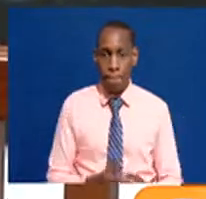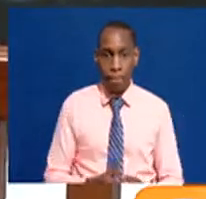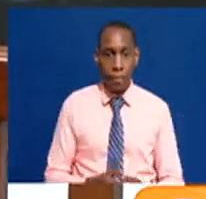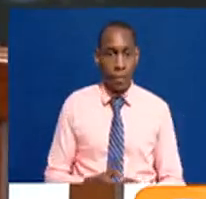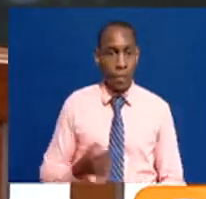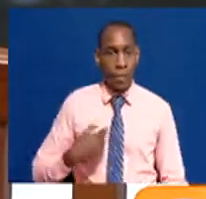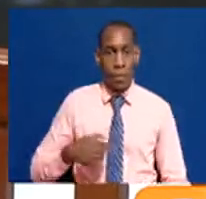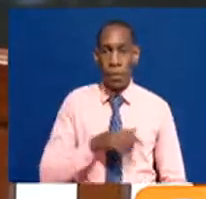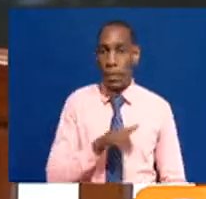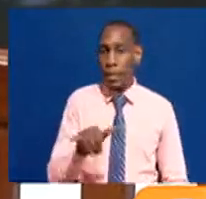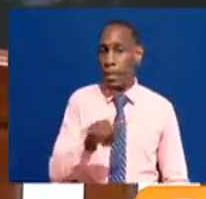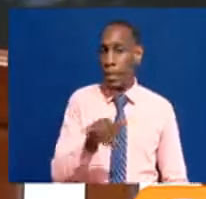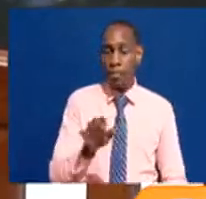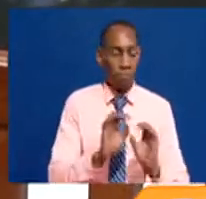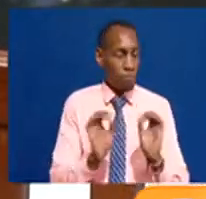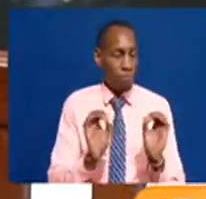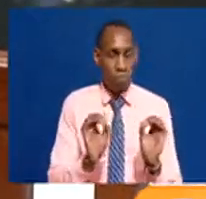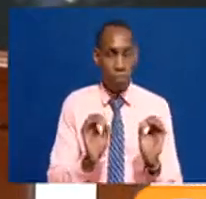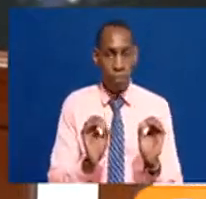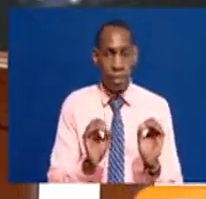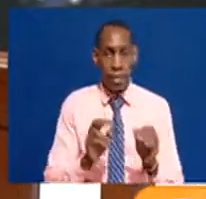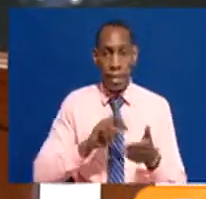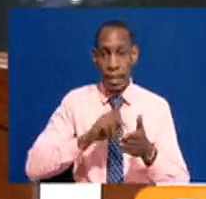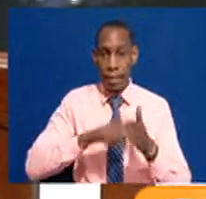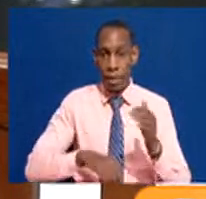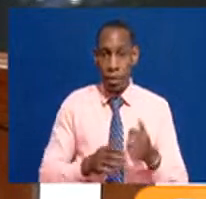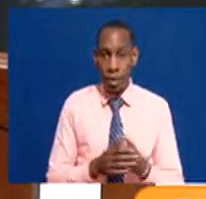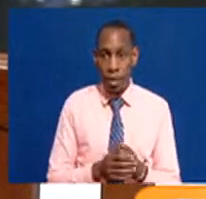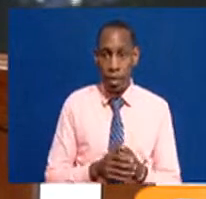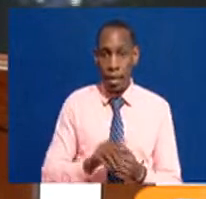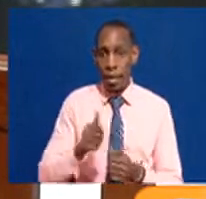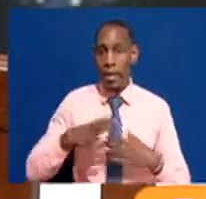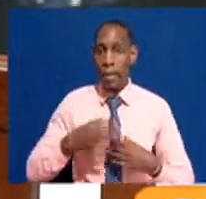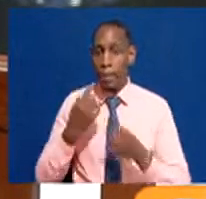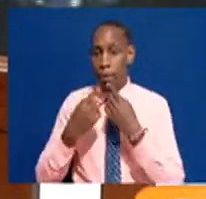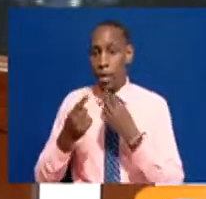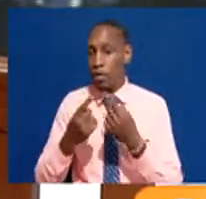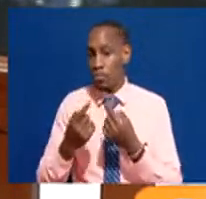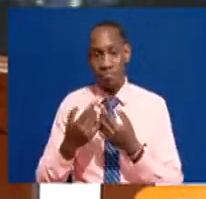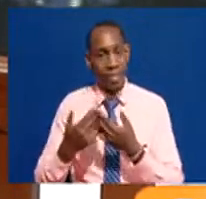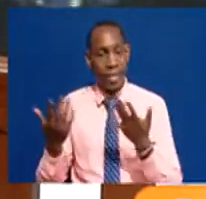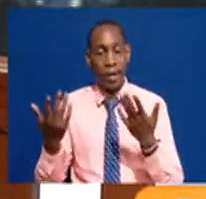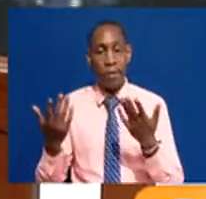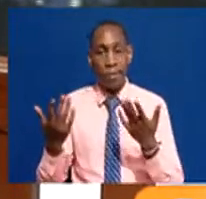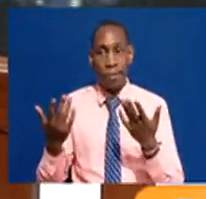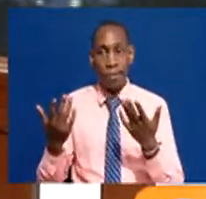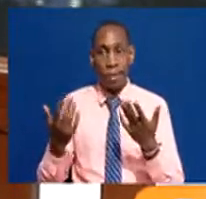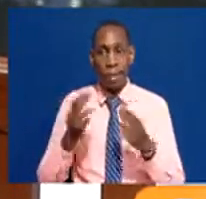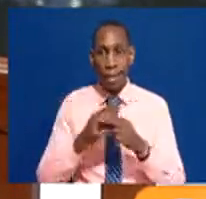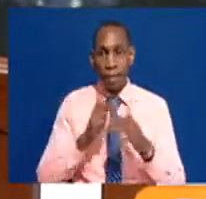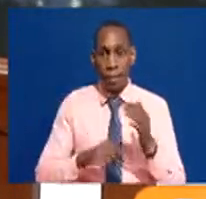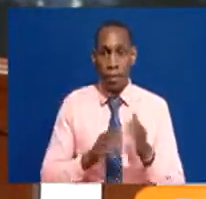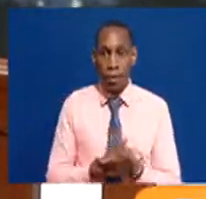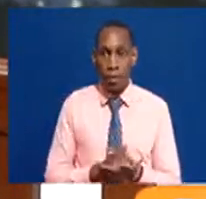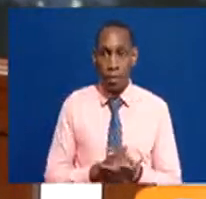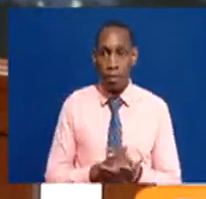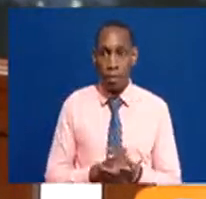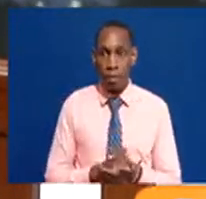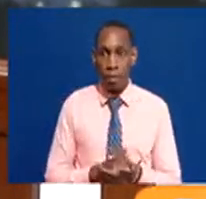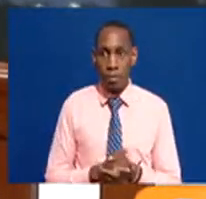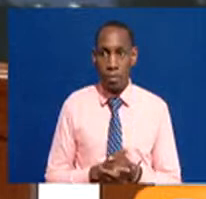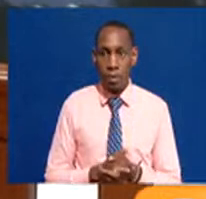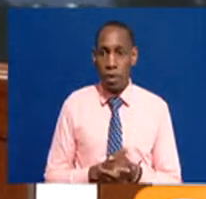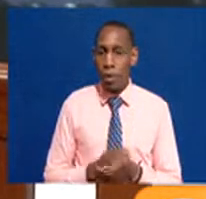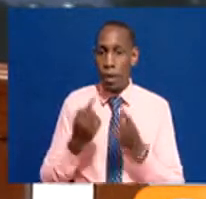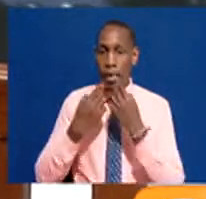We are not the same. We are not the same. So meaning, some people talk as it is. But they call it what? Brand, as it